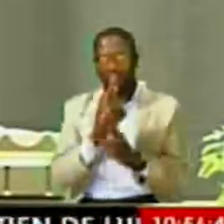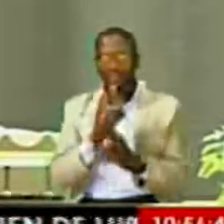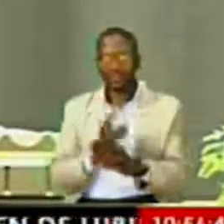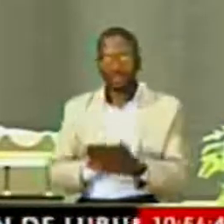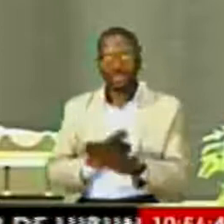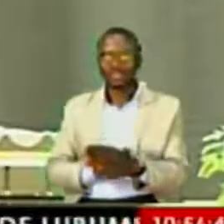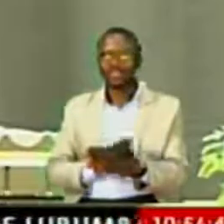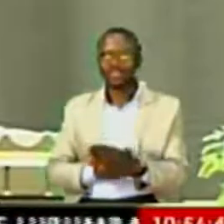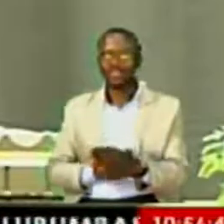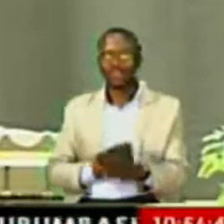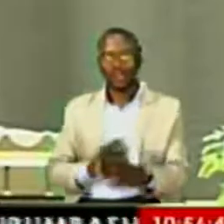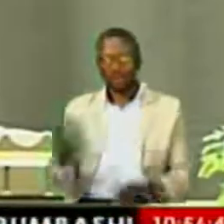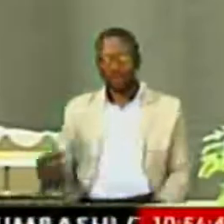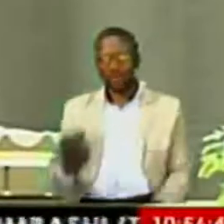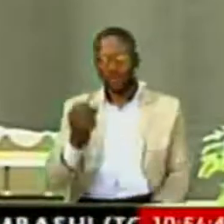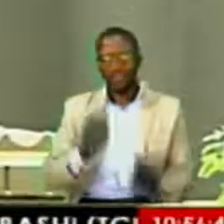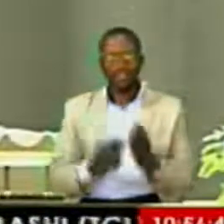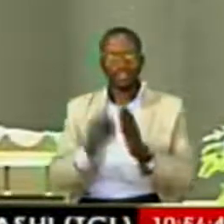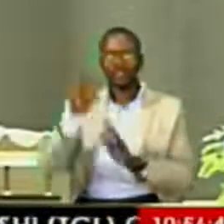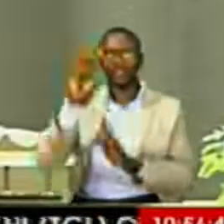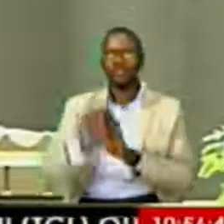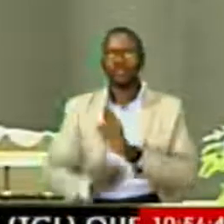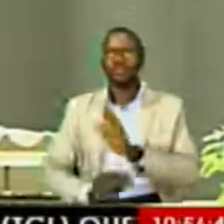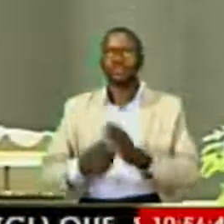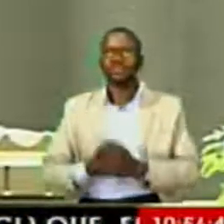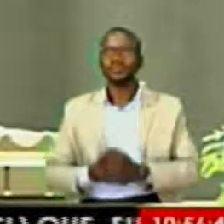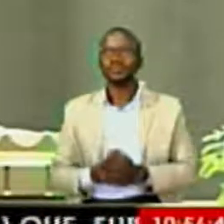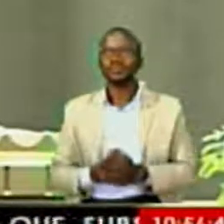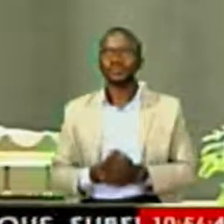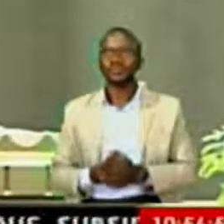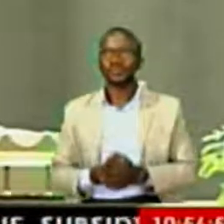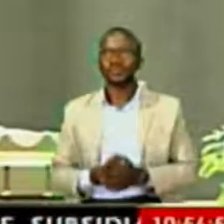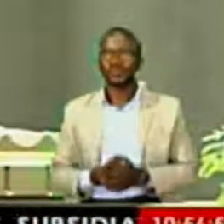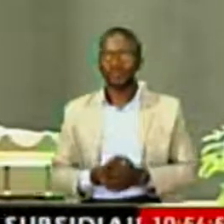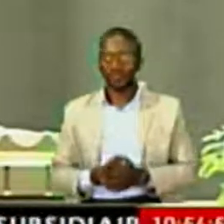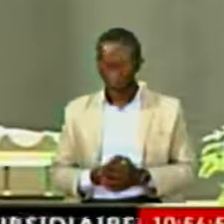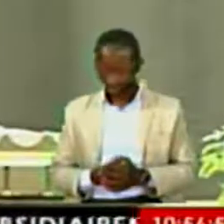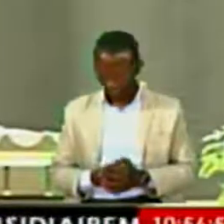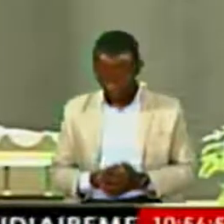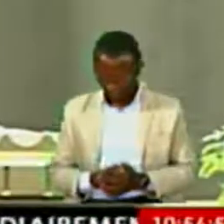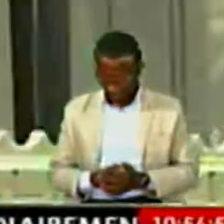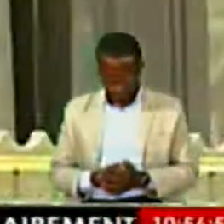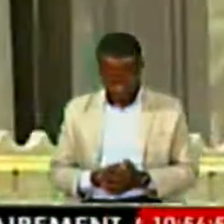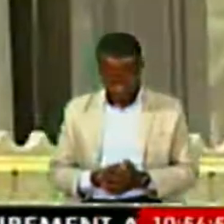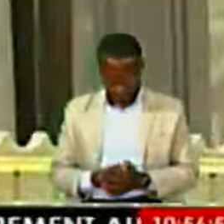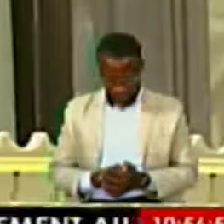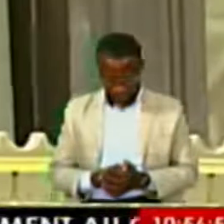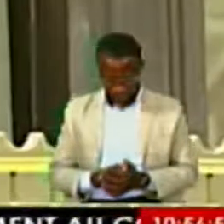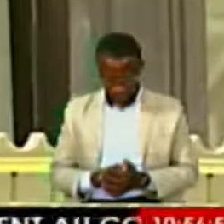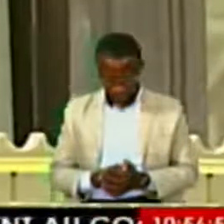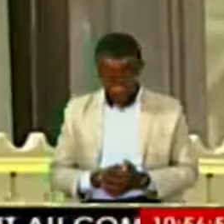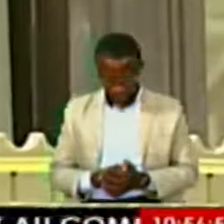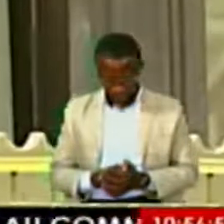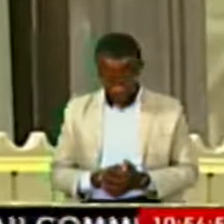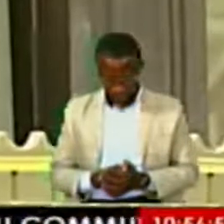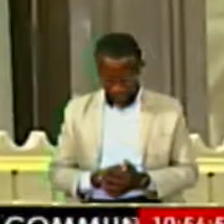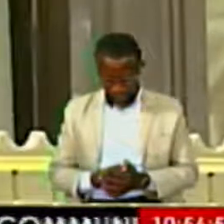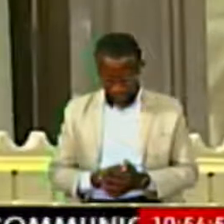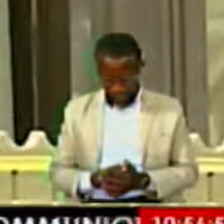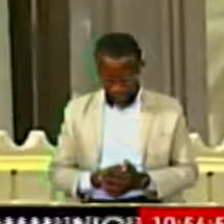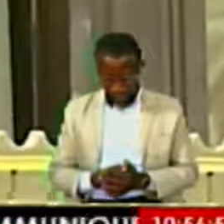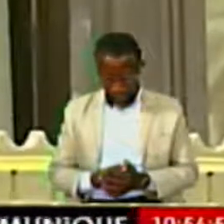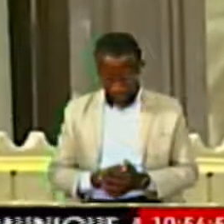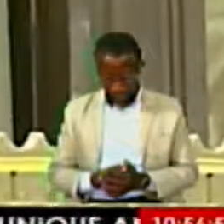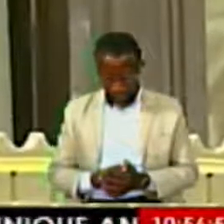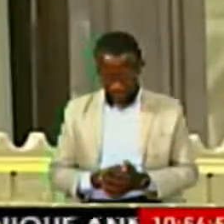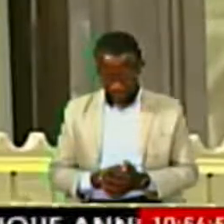I have to respect the time. Prenons seulement. Let's take. Prenons seulement. Let's take. Là, je vais